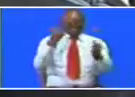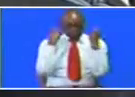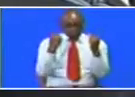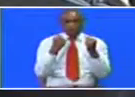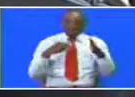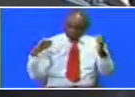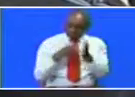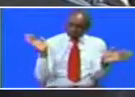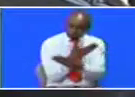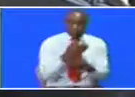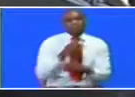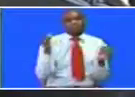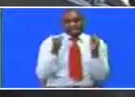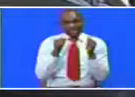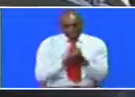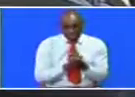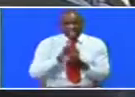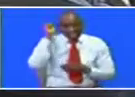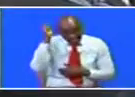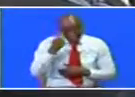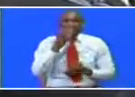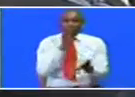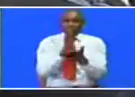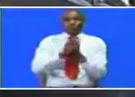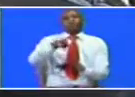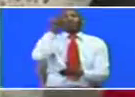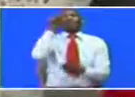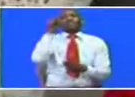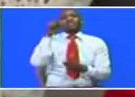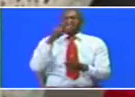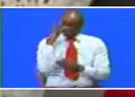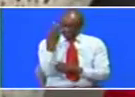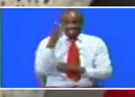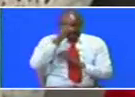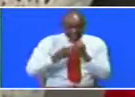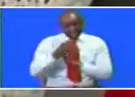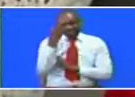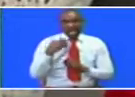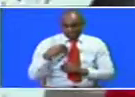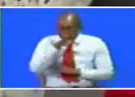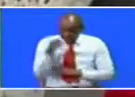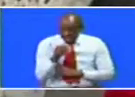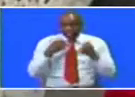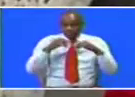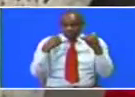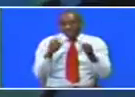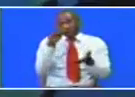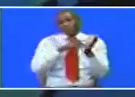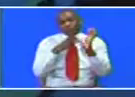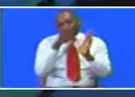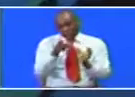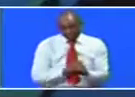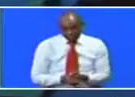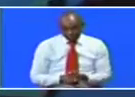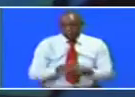against malaria. And Kenya was lucky to have been selected among the three countries in Africa to implement the project. The